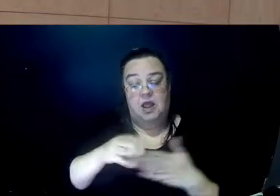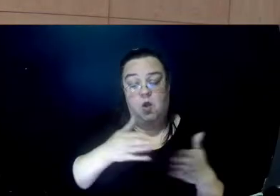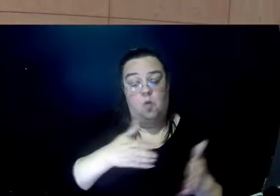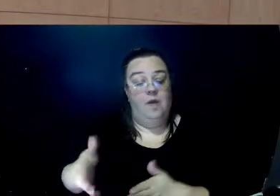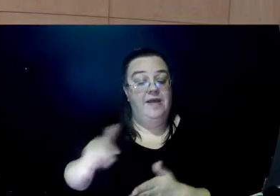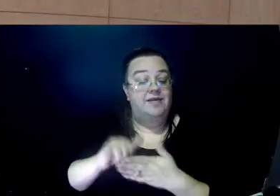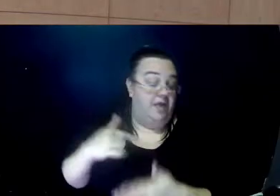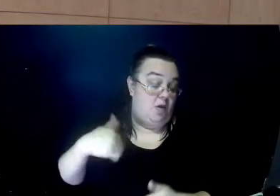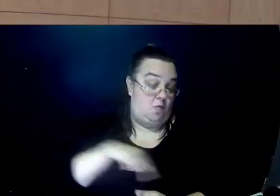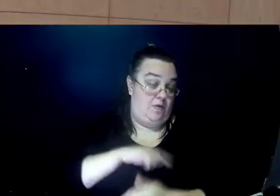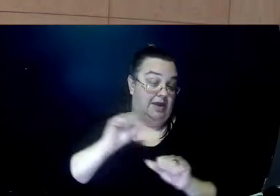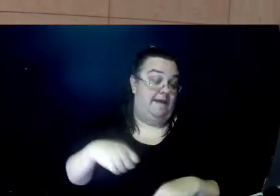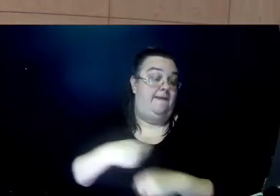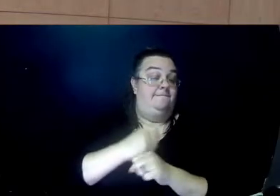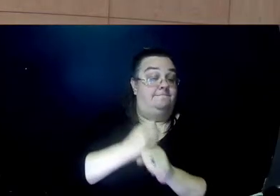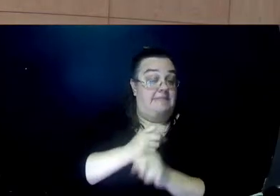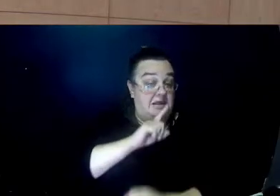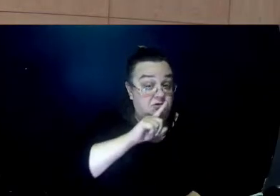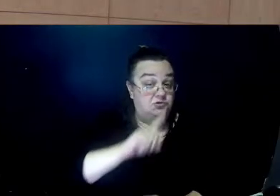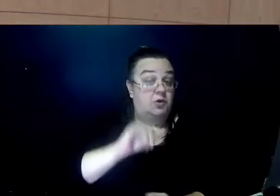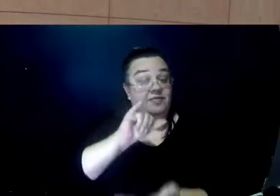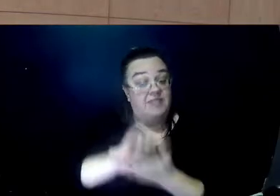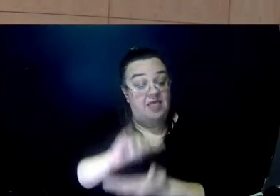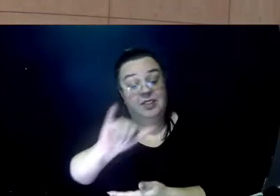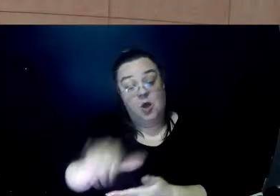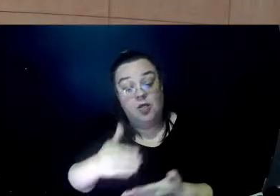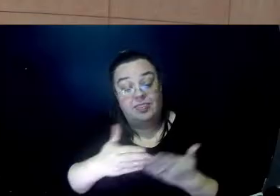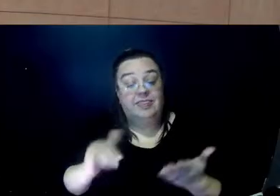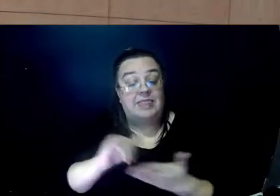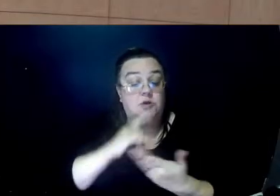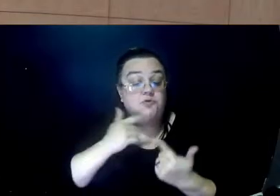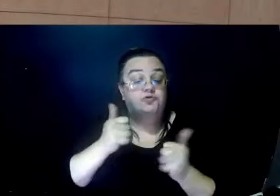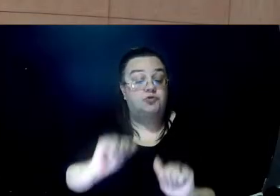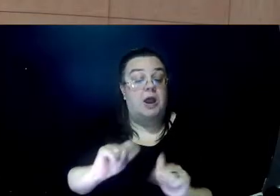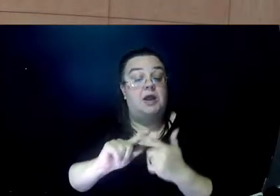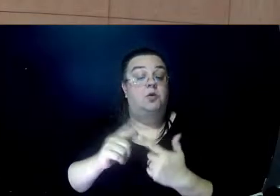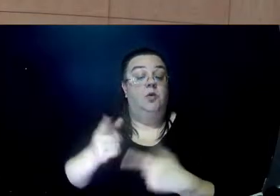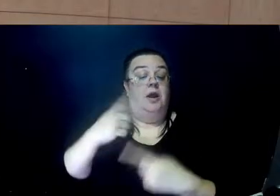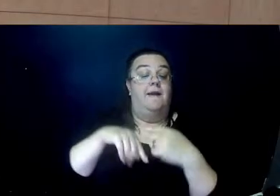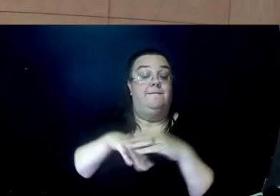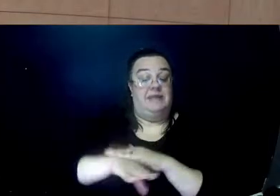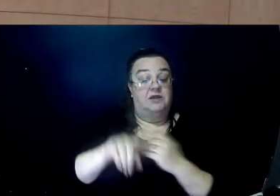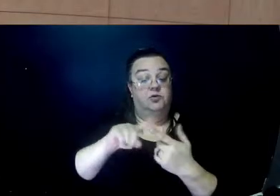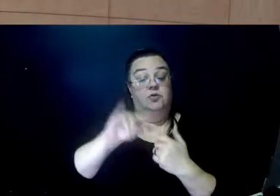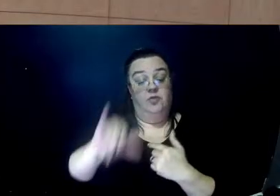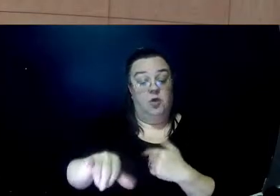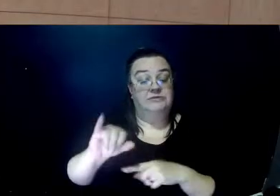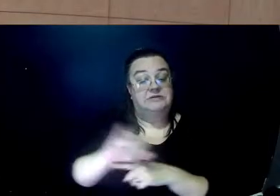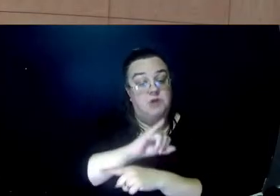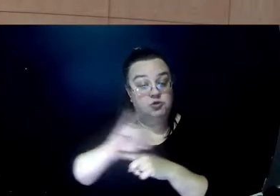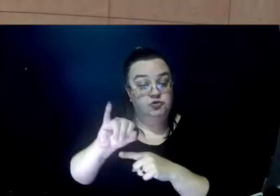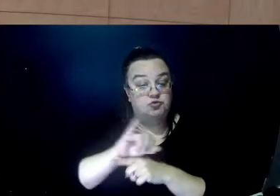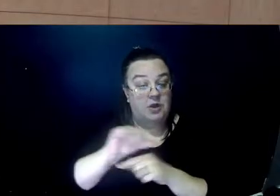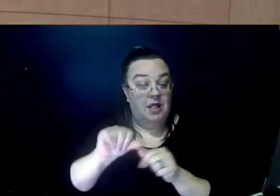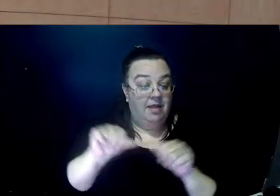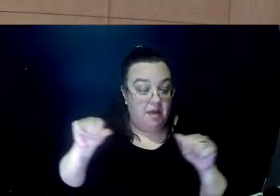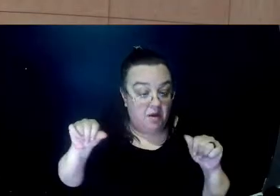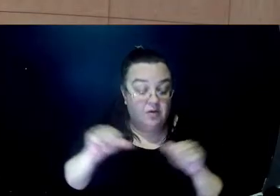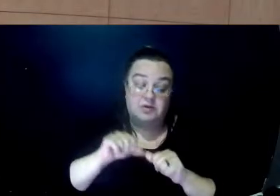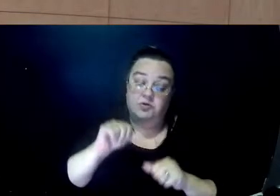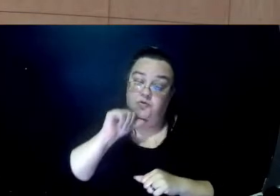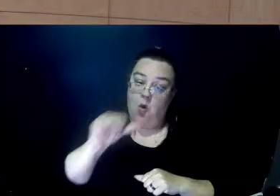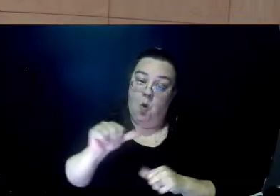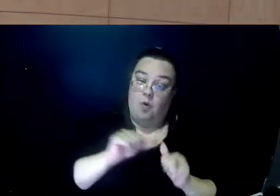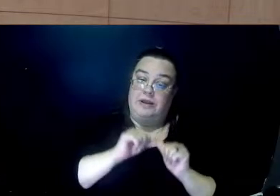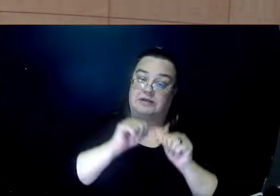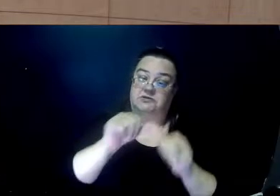sure that those things that are trying to continue to come into those industrial areas do not continue